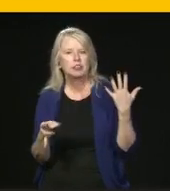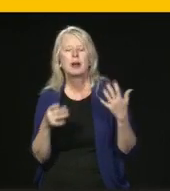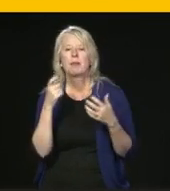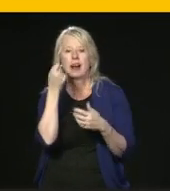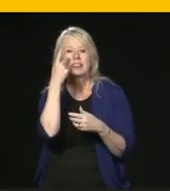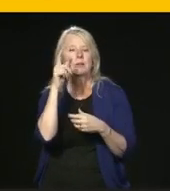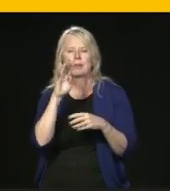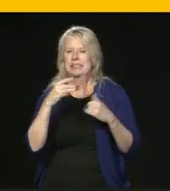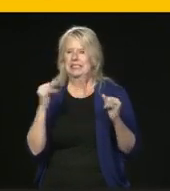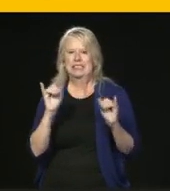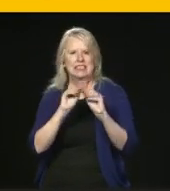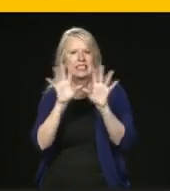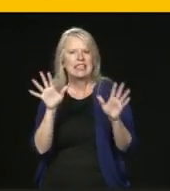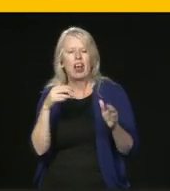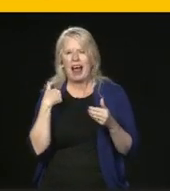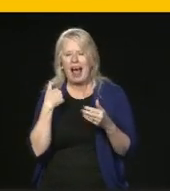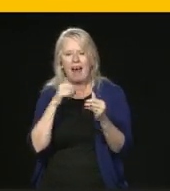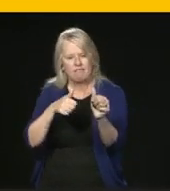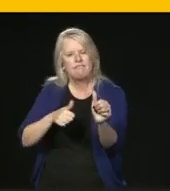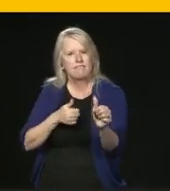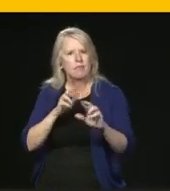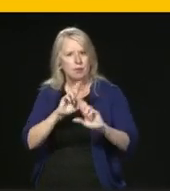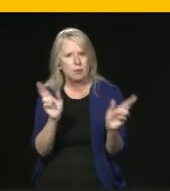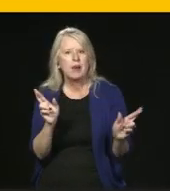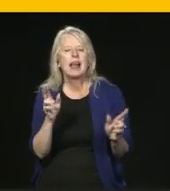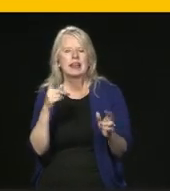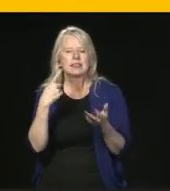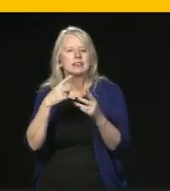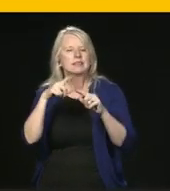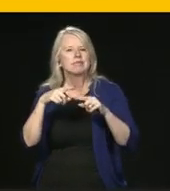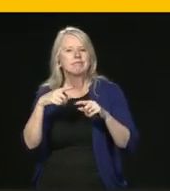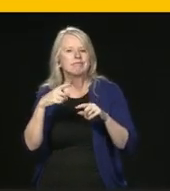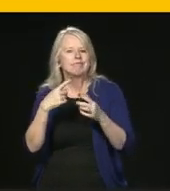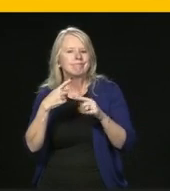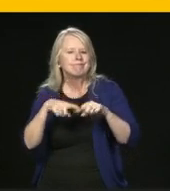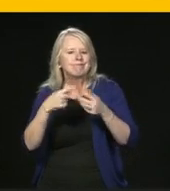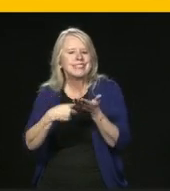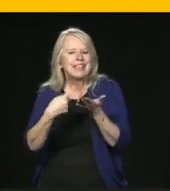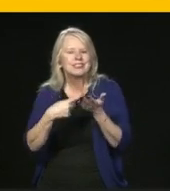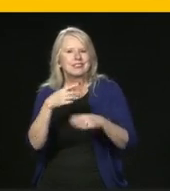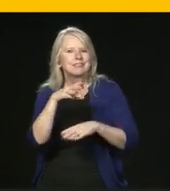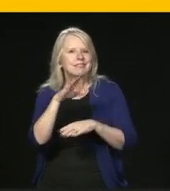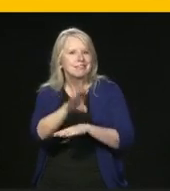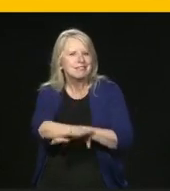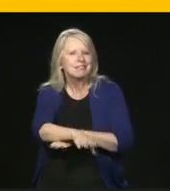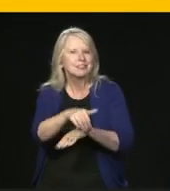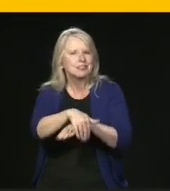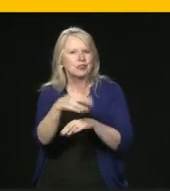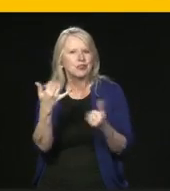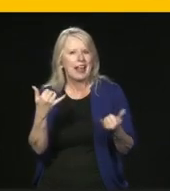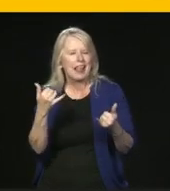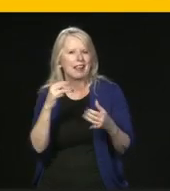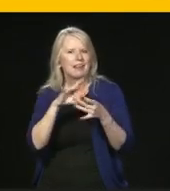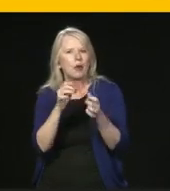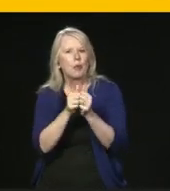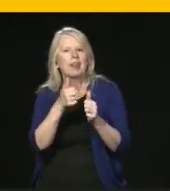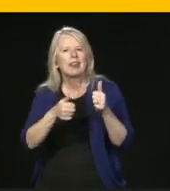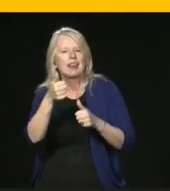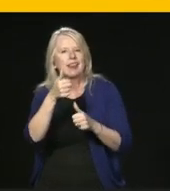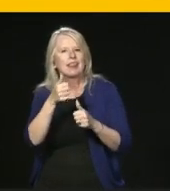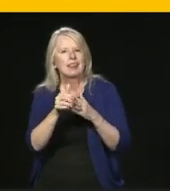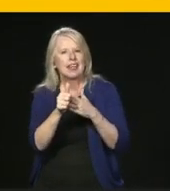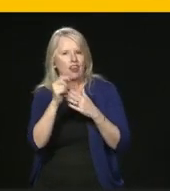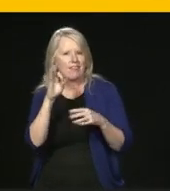conversation later today with the premiers of the provinces and territories will be very useful